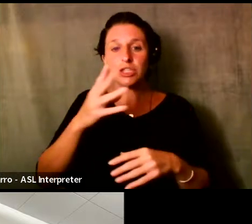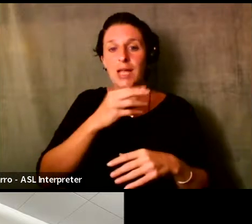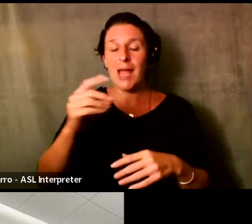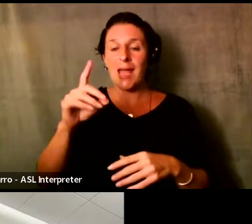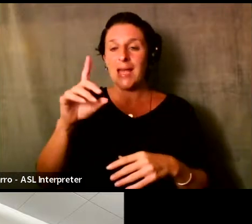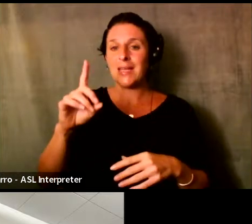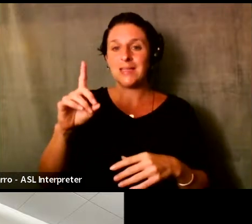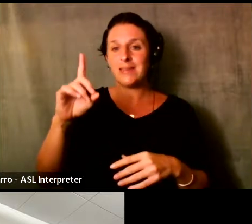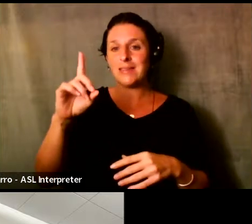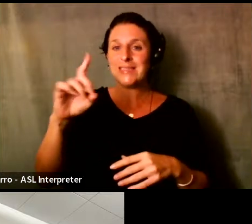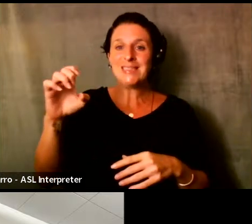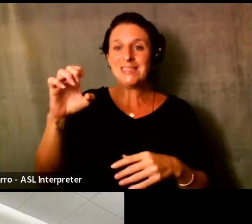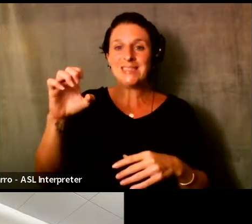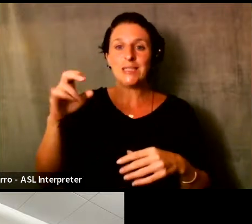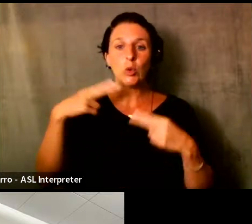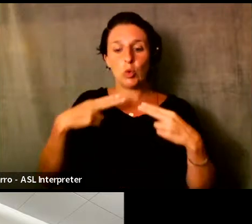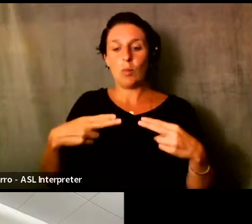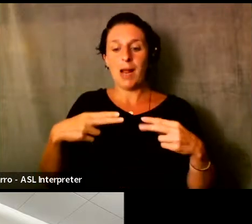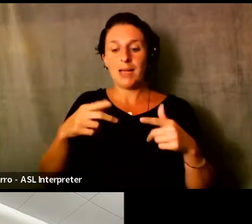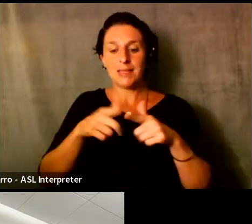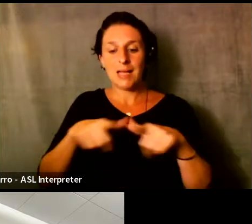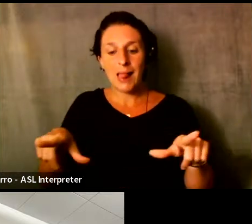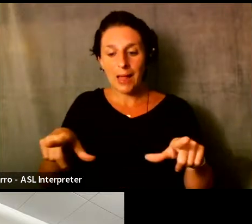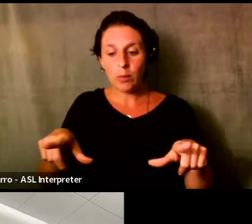language. In the